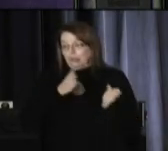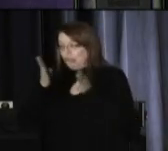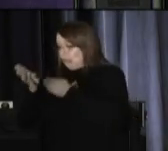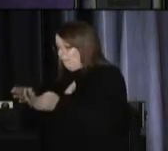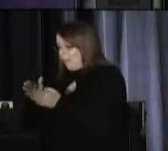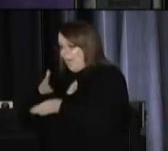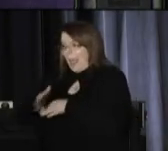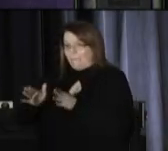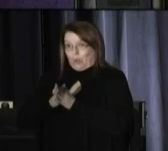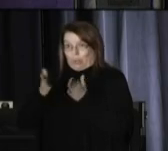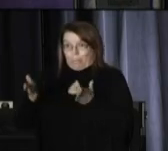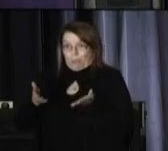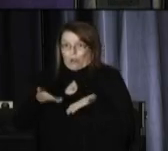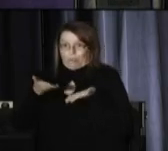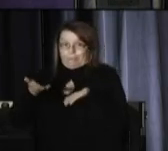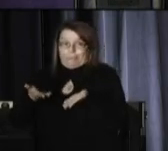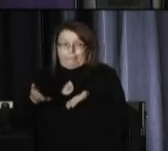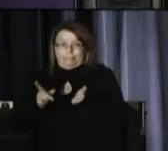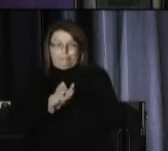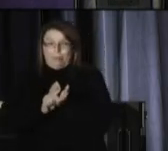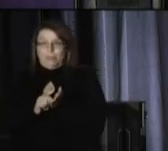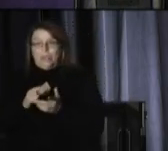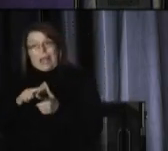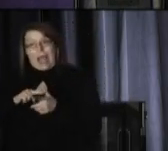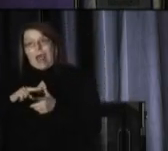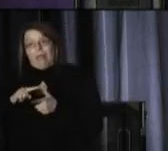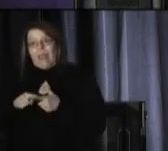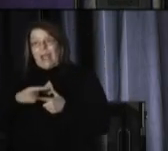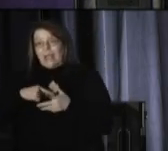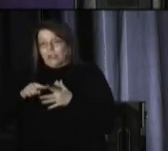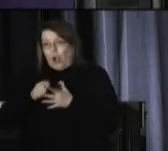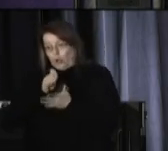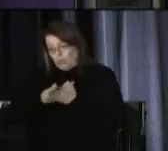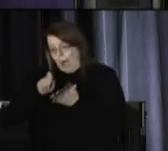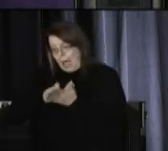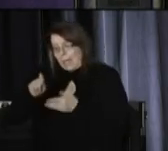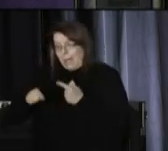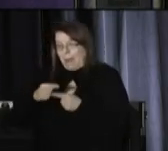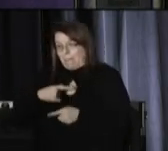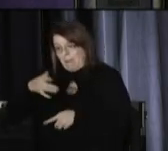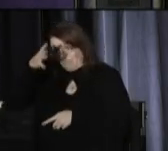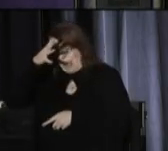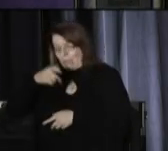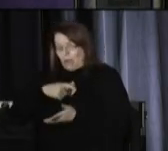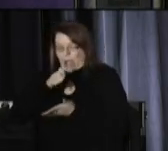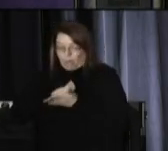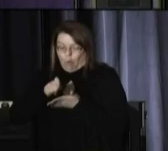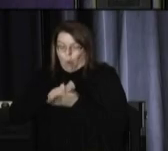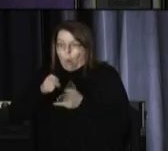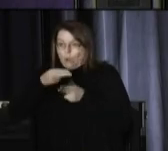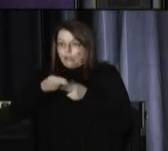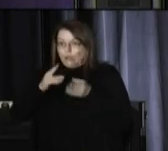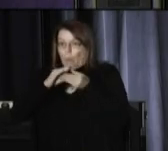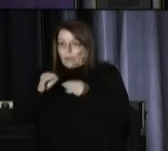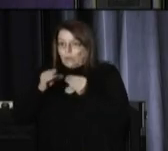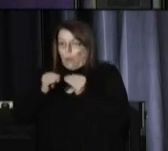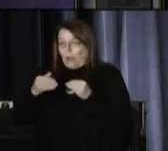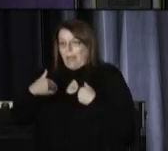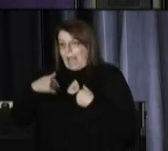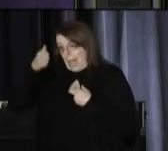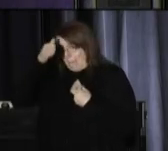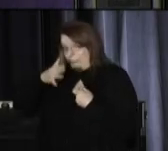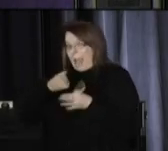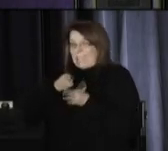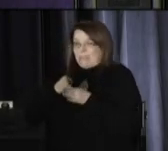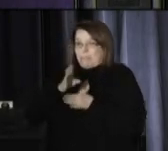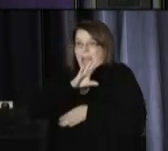came out. I started writing about my father. Mm-hmm. I wrote a short story that had a man as the main character. I'd